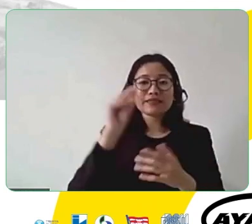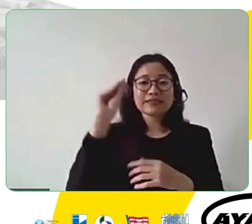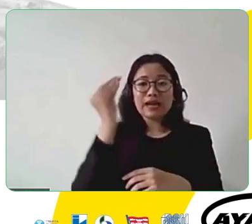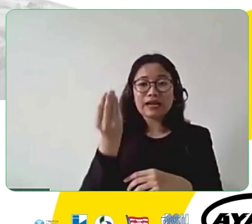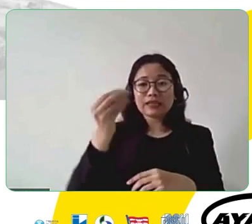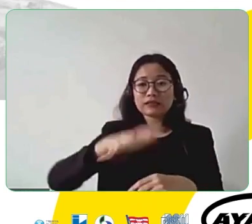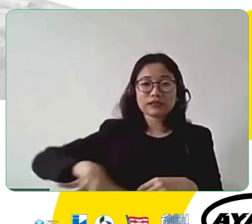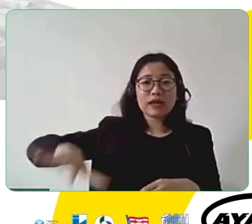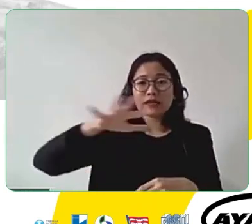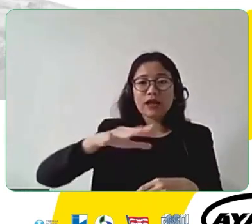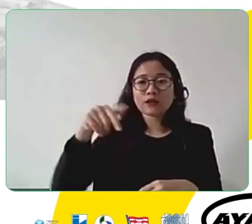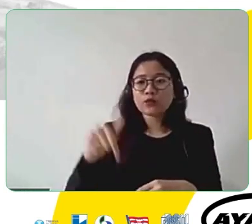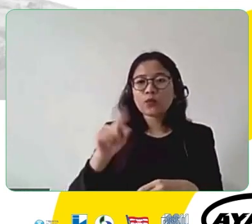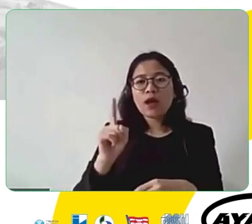increasing.